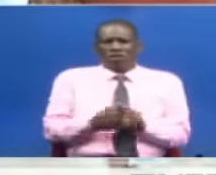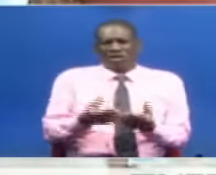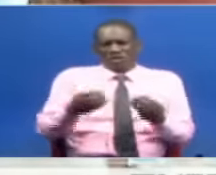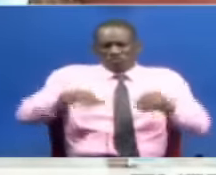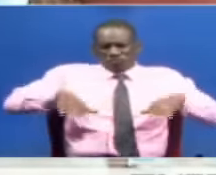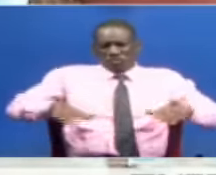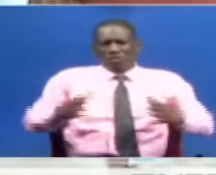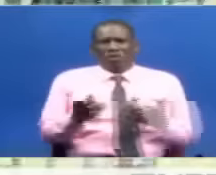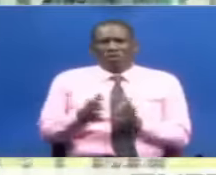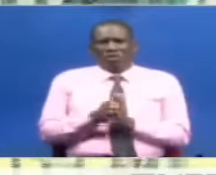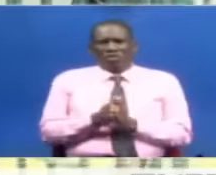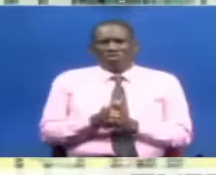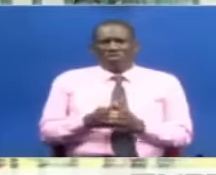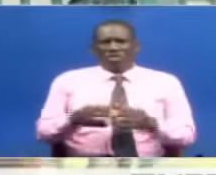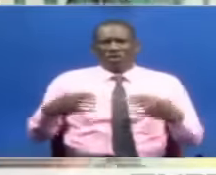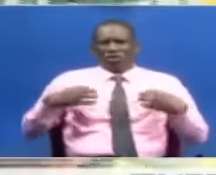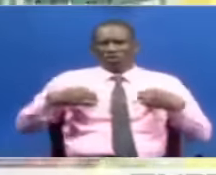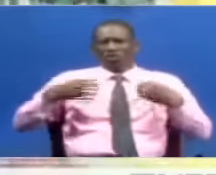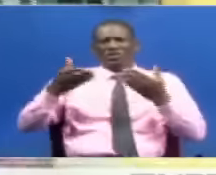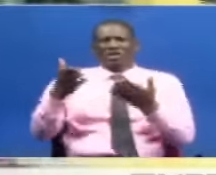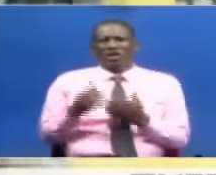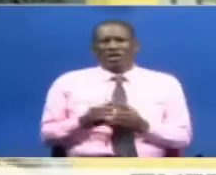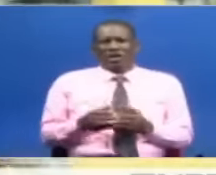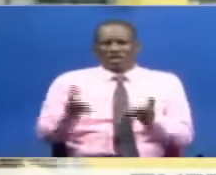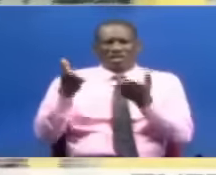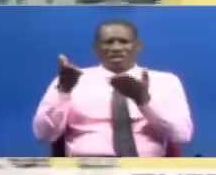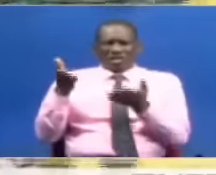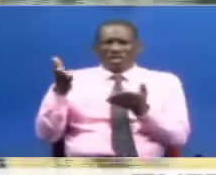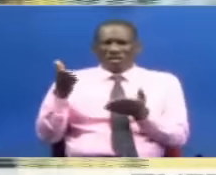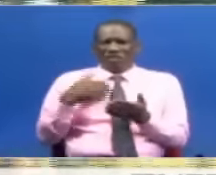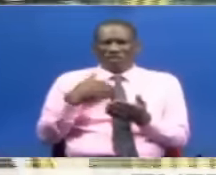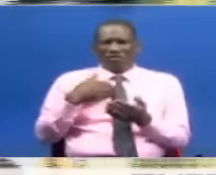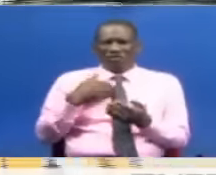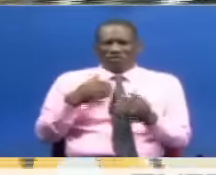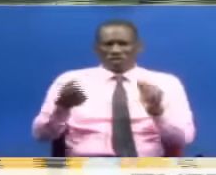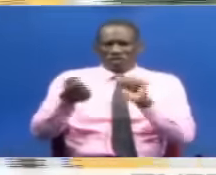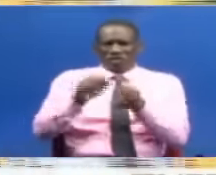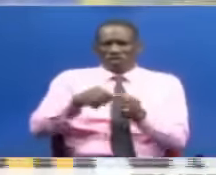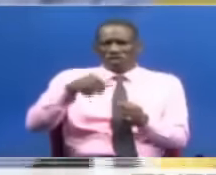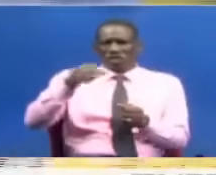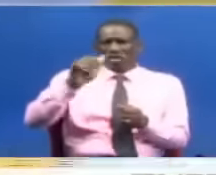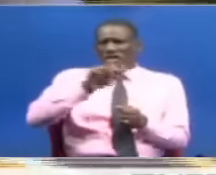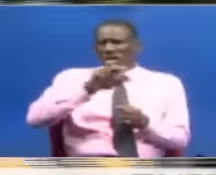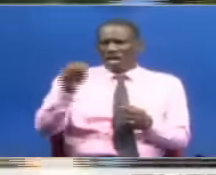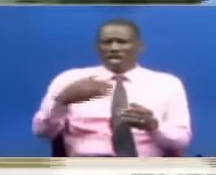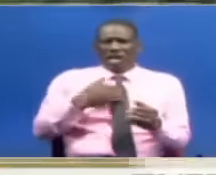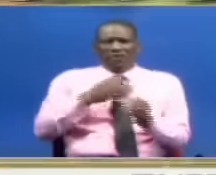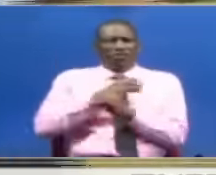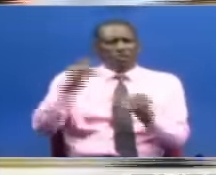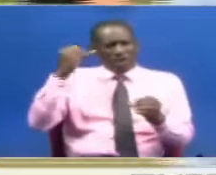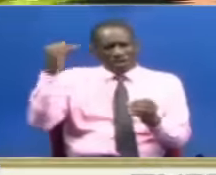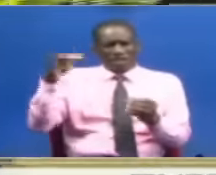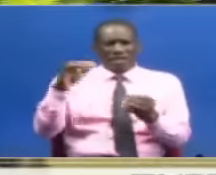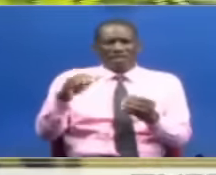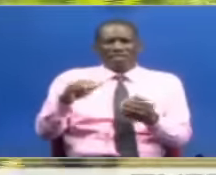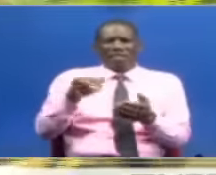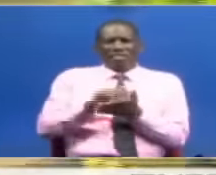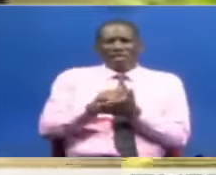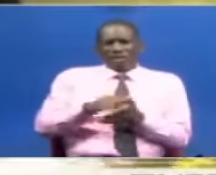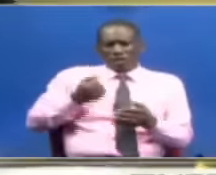cloths draping over them. And here is the plot twist. Pauline has no idea that her daughter makes the billions of